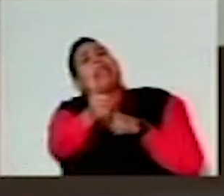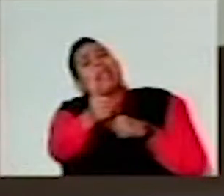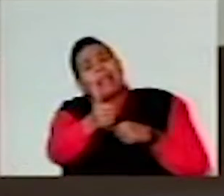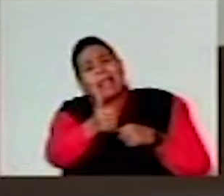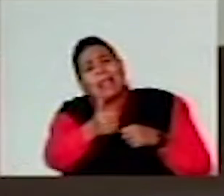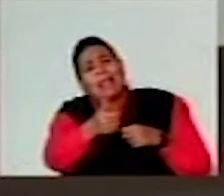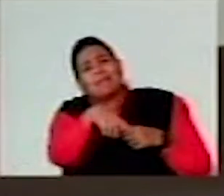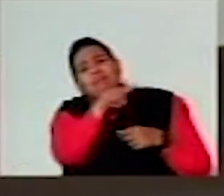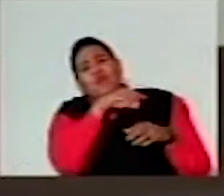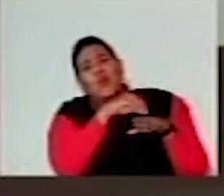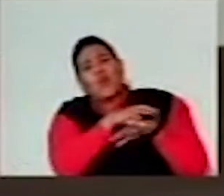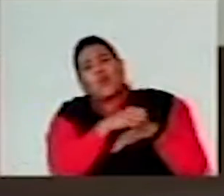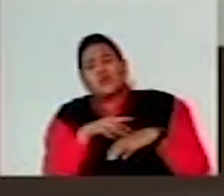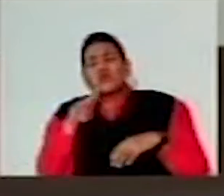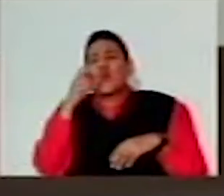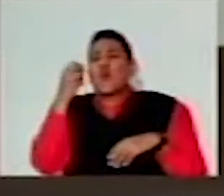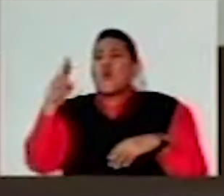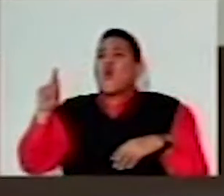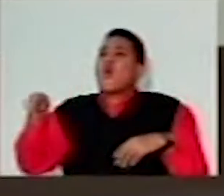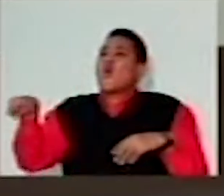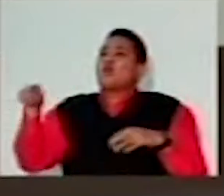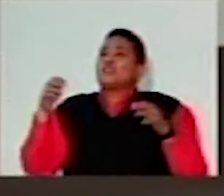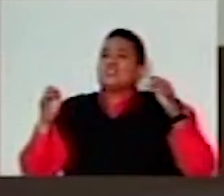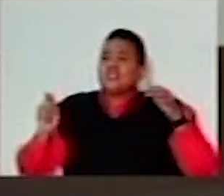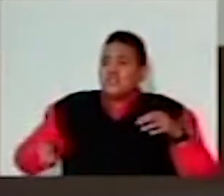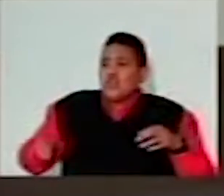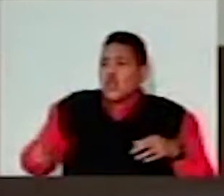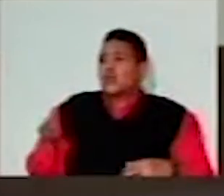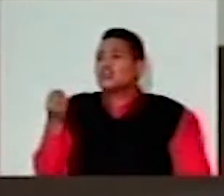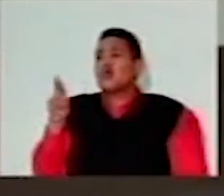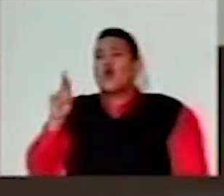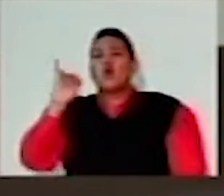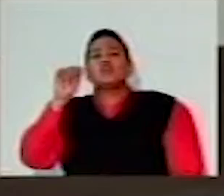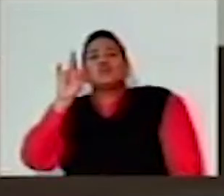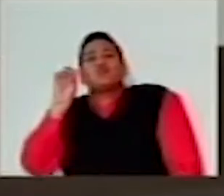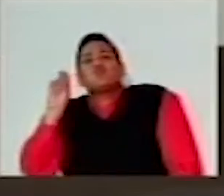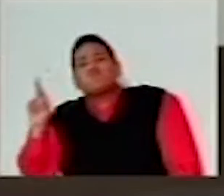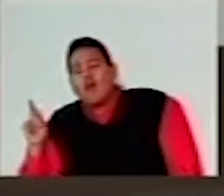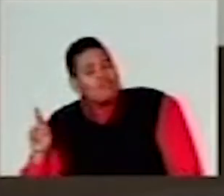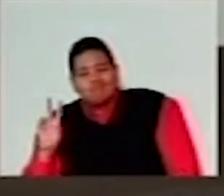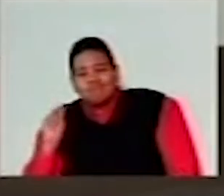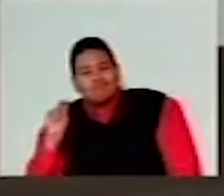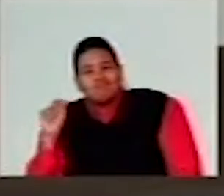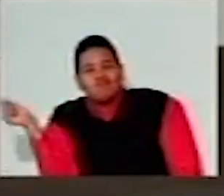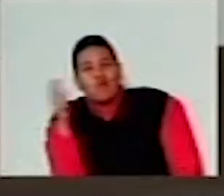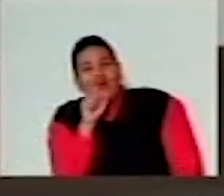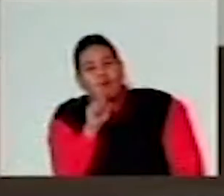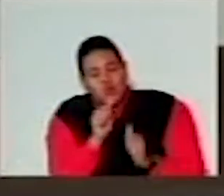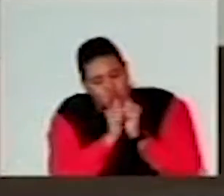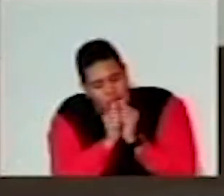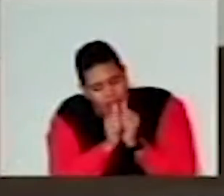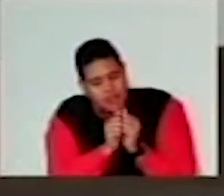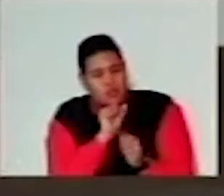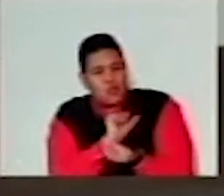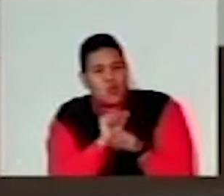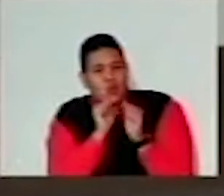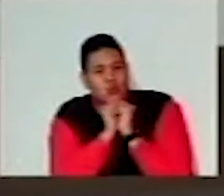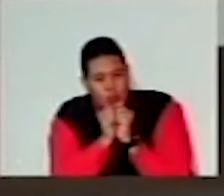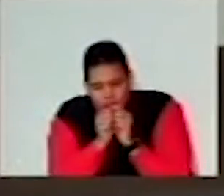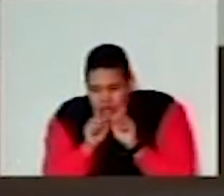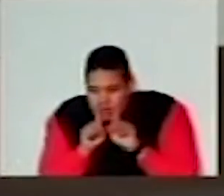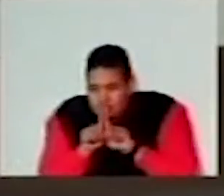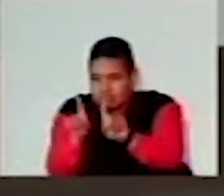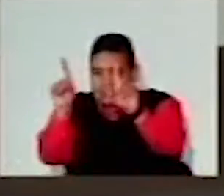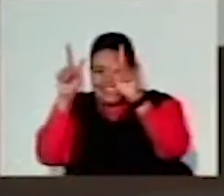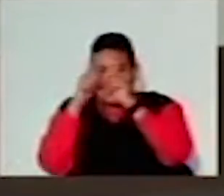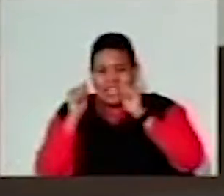the prosecutor or the judges or the jurors. Everybody, Mr. Speaker, must come together, work together, and make